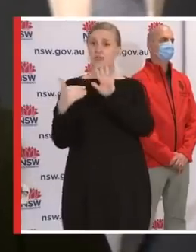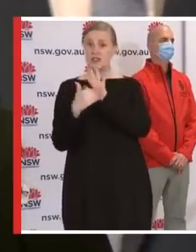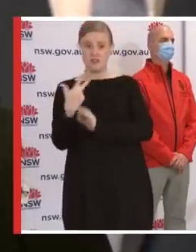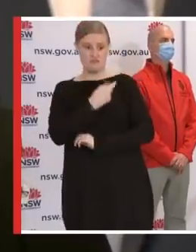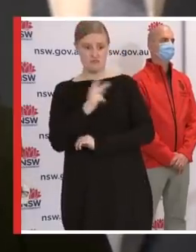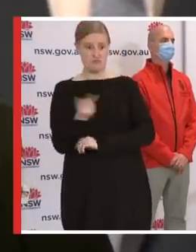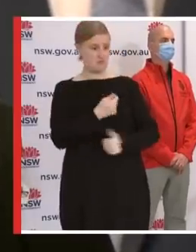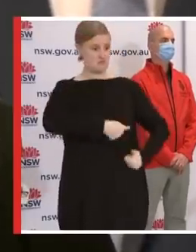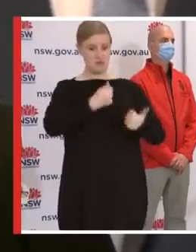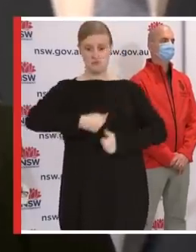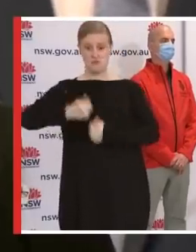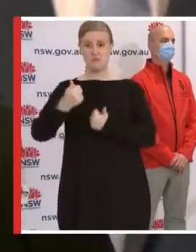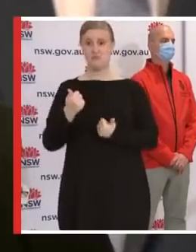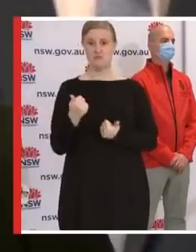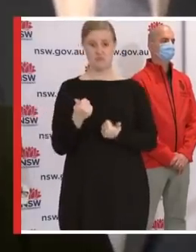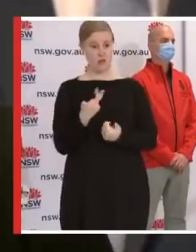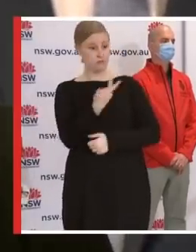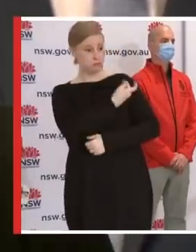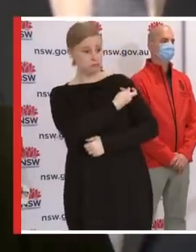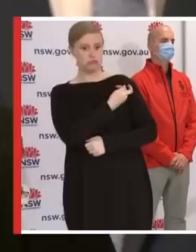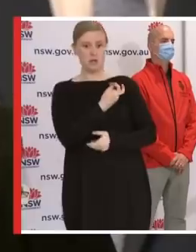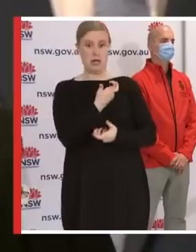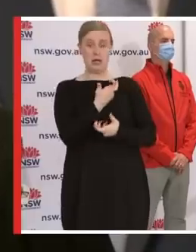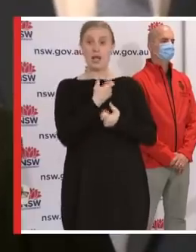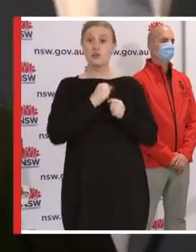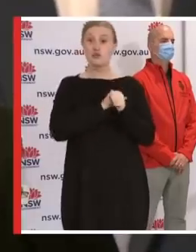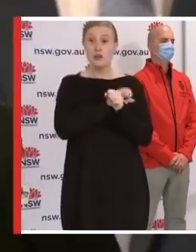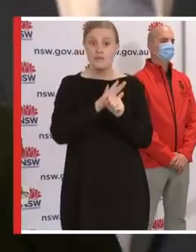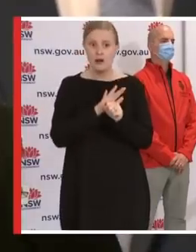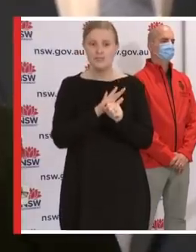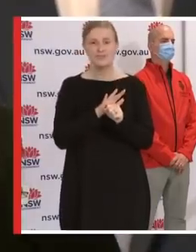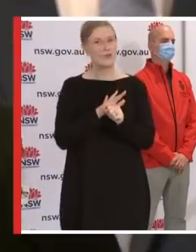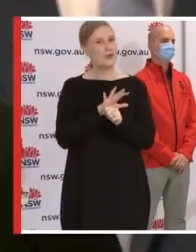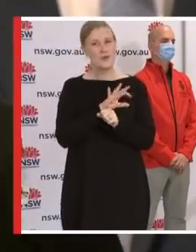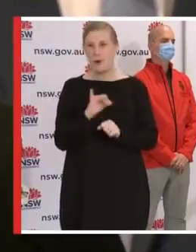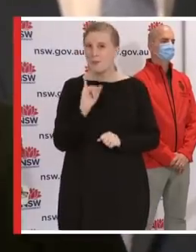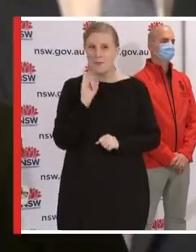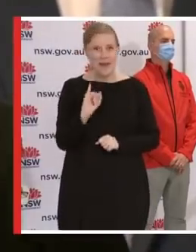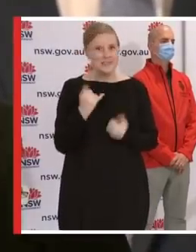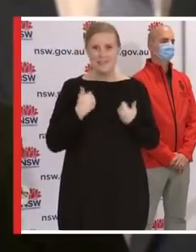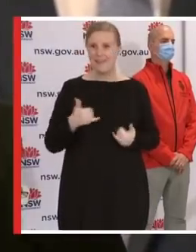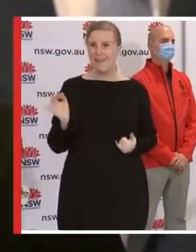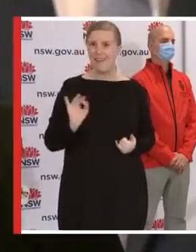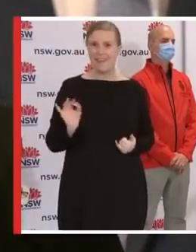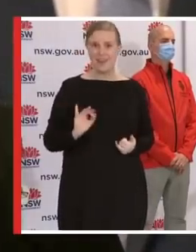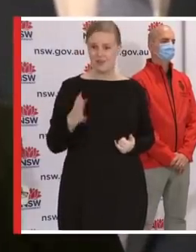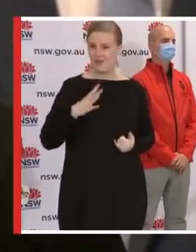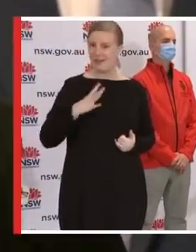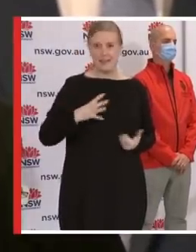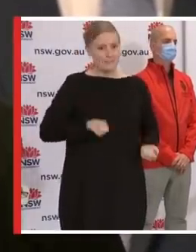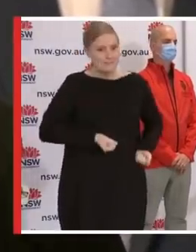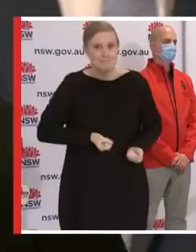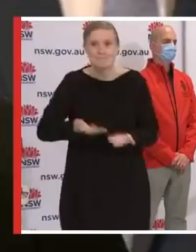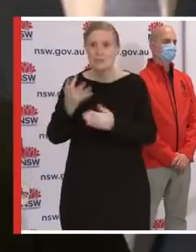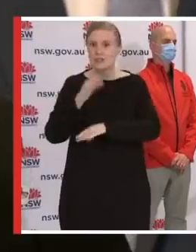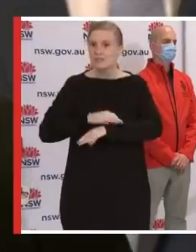keeping people out of harm's way, and also reducing the spread. And that's why, to our outstanding health teams across